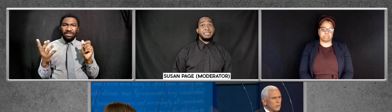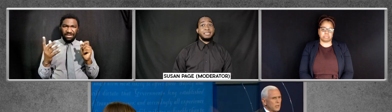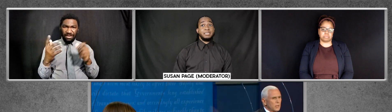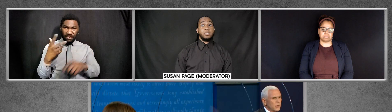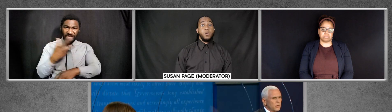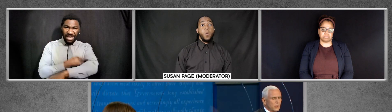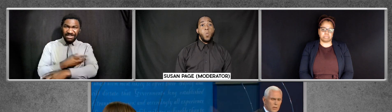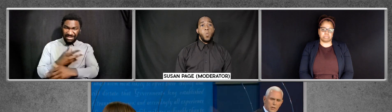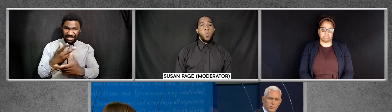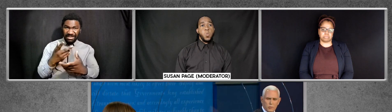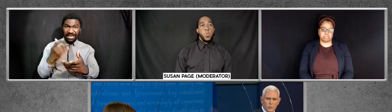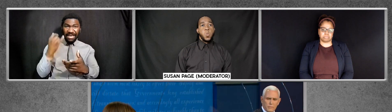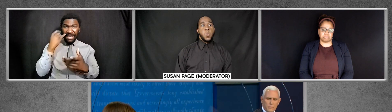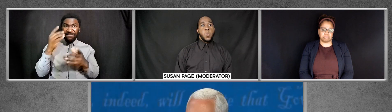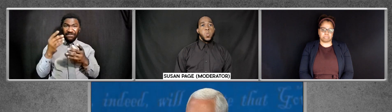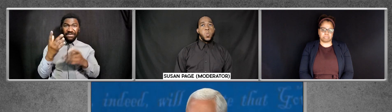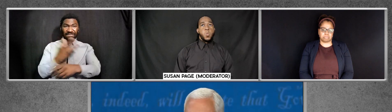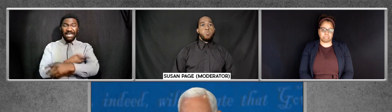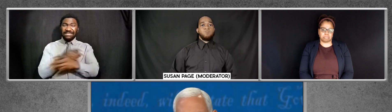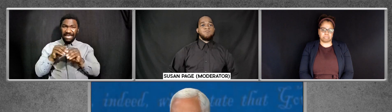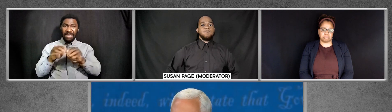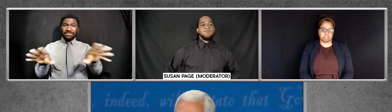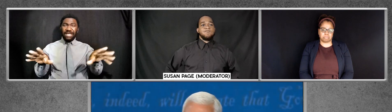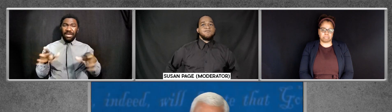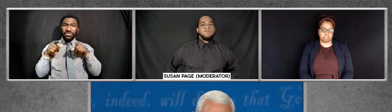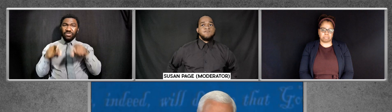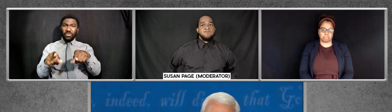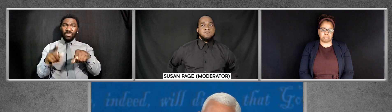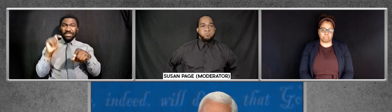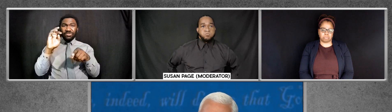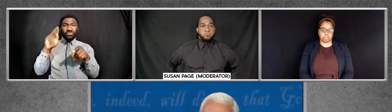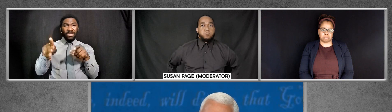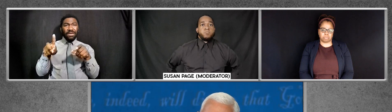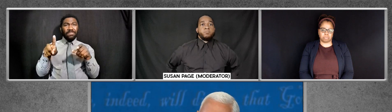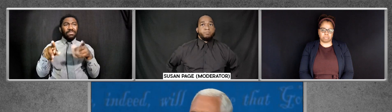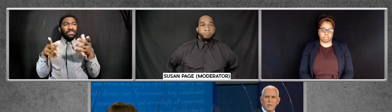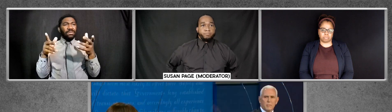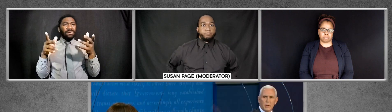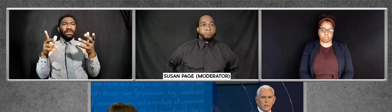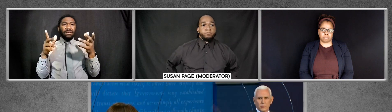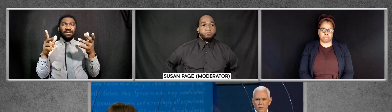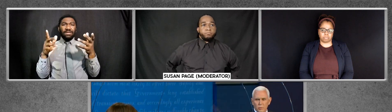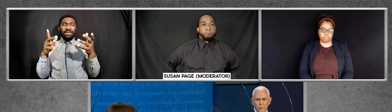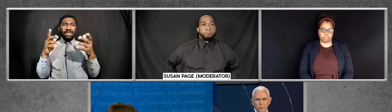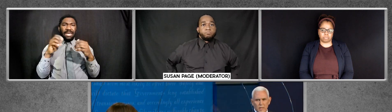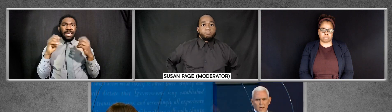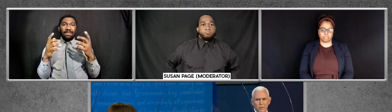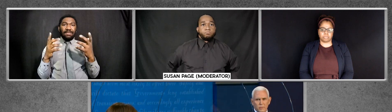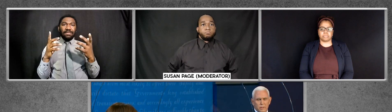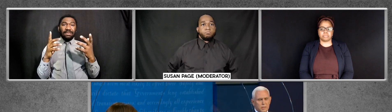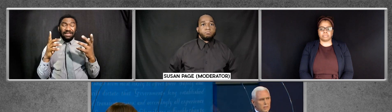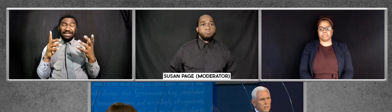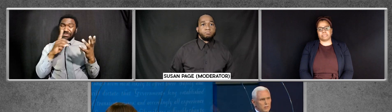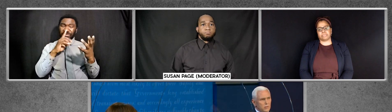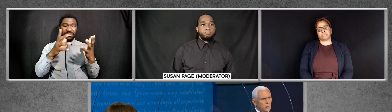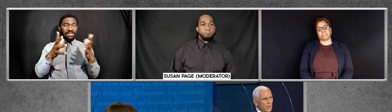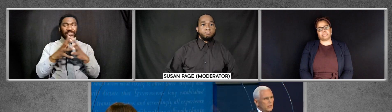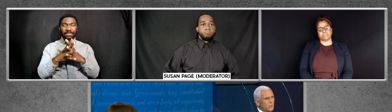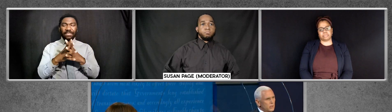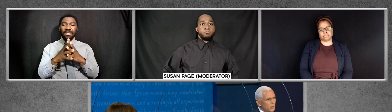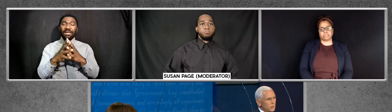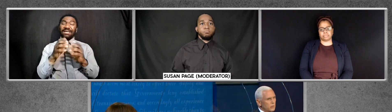think is unconscionable. And Senator, I just ask you, stop playing politics with people's lives.